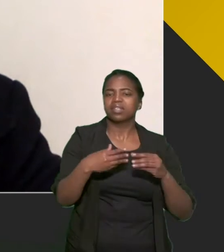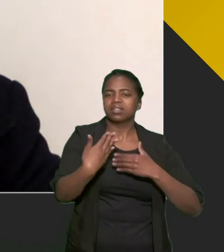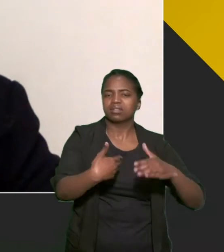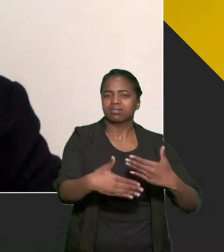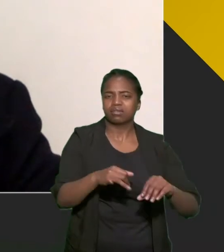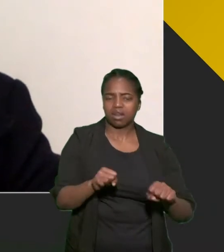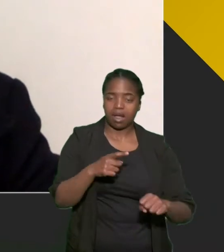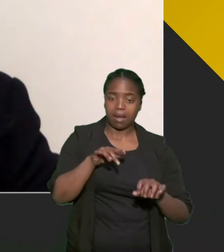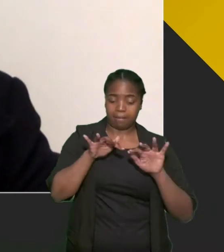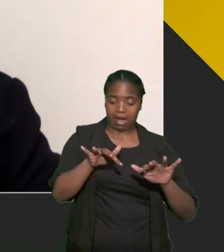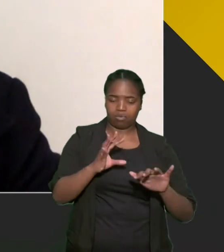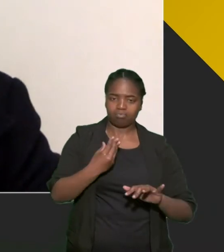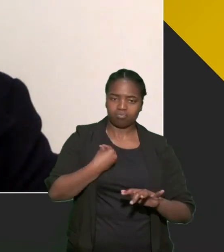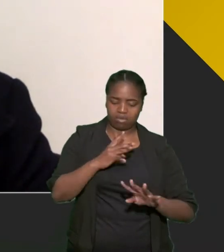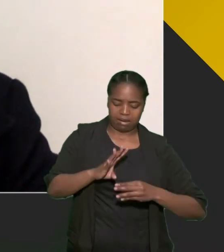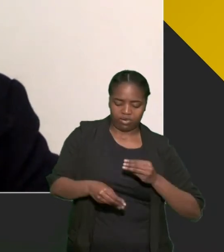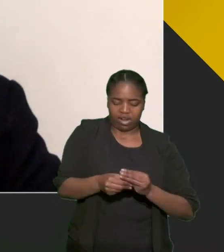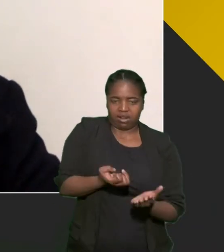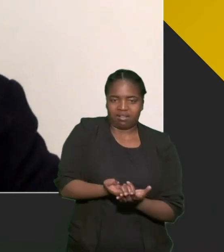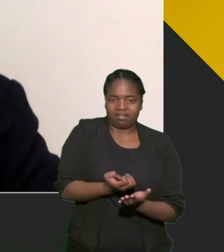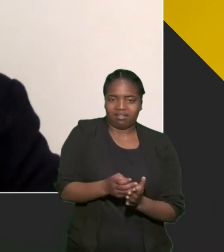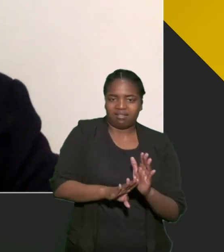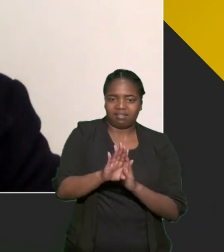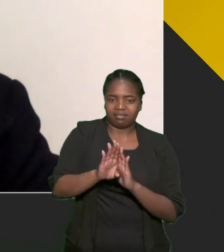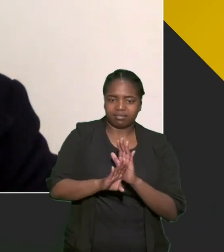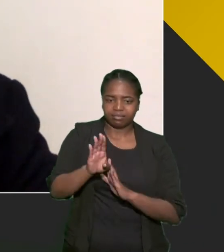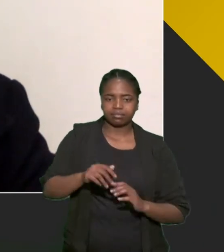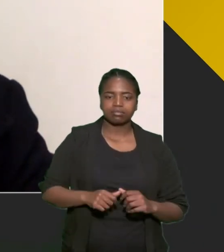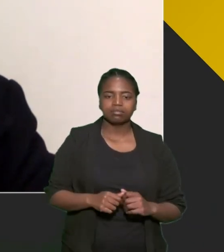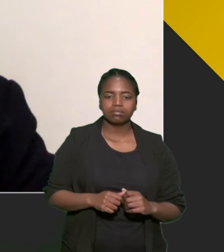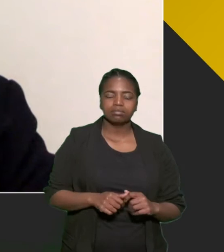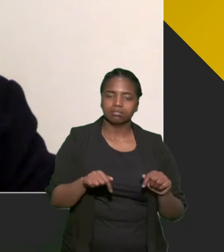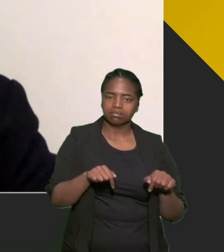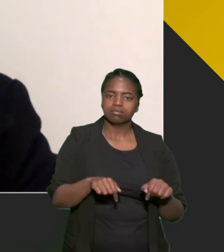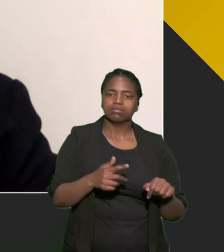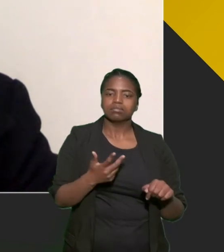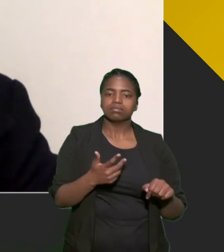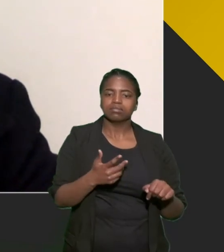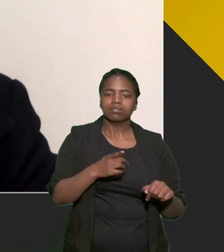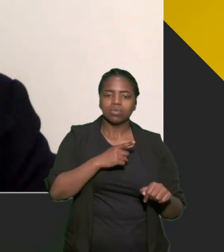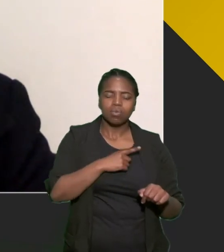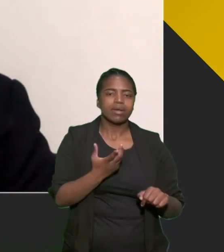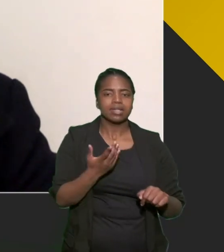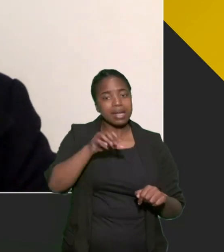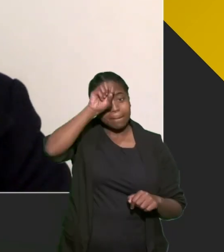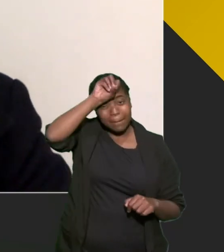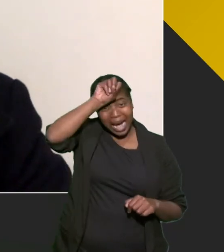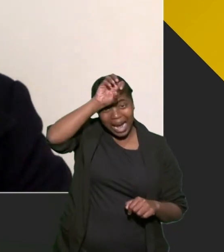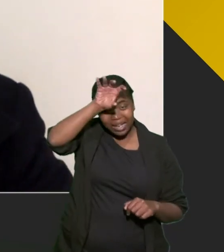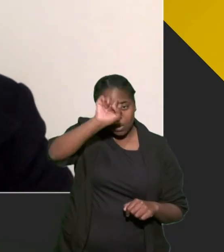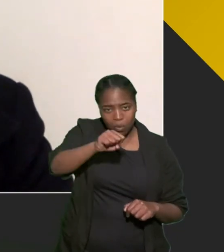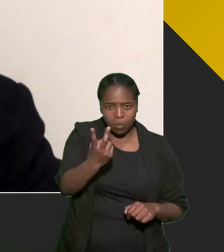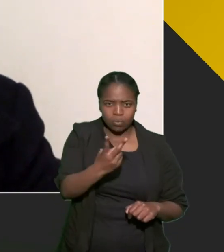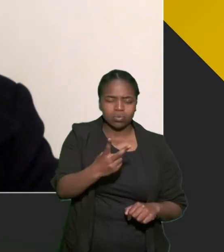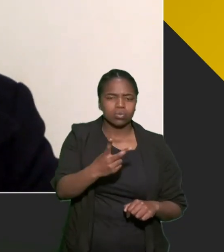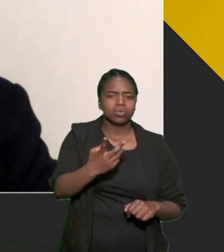commodities. And it's not just in the manufacturing sector. We also look at the tourism industry as well. When you look at the mining industry as well,